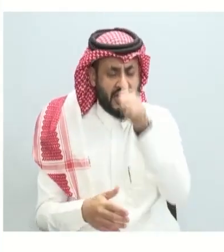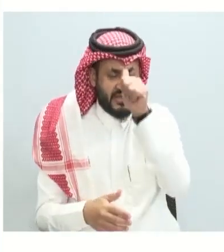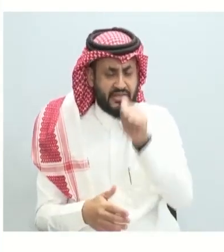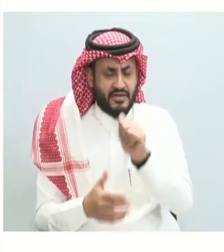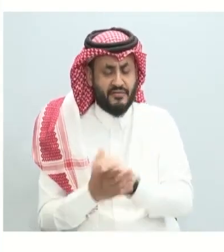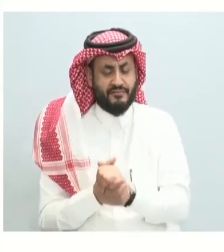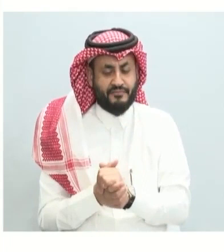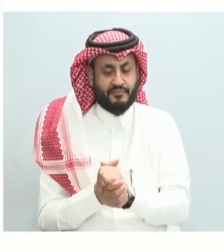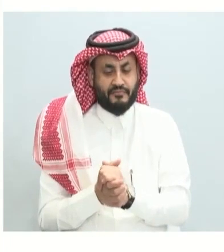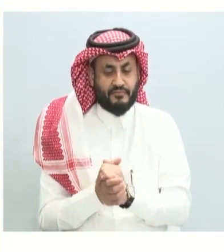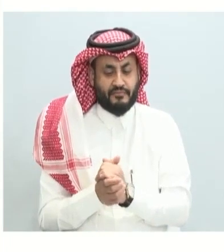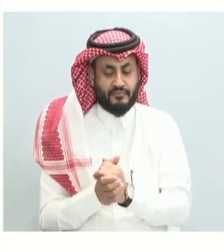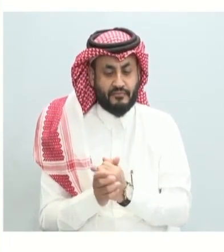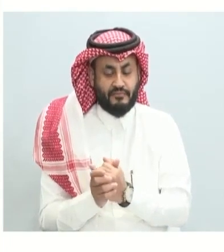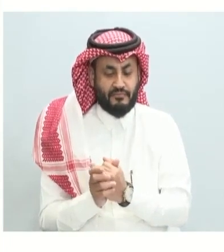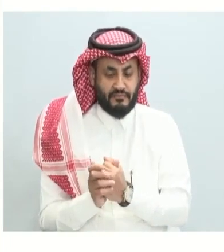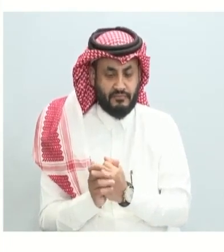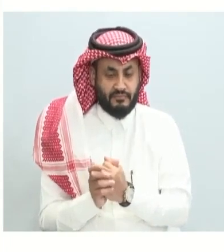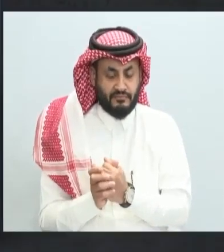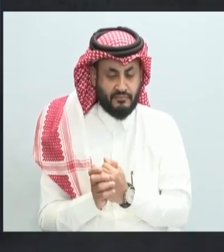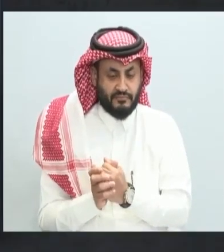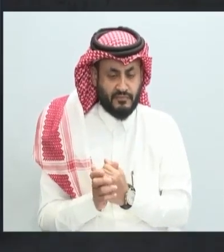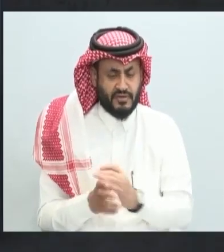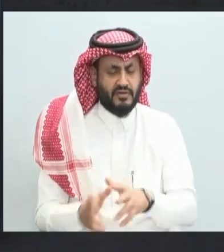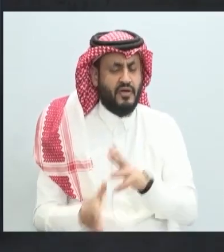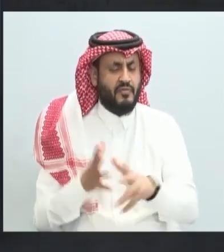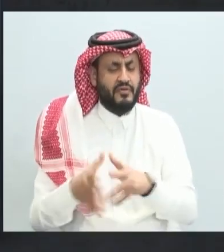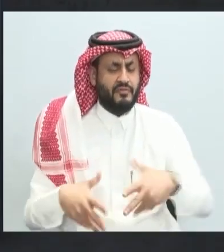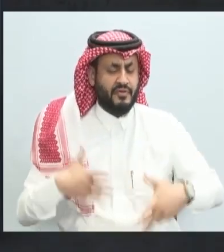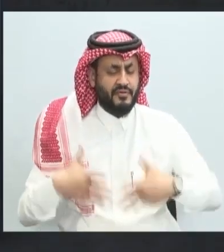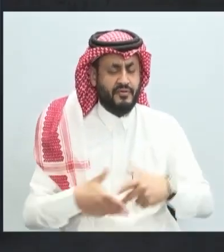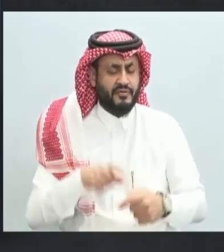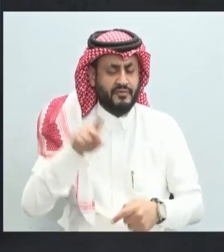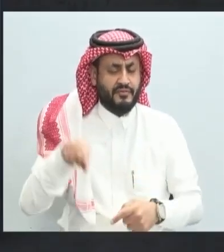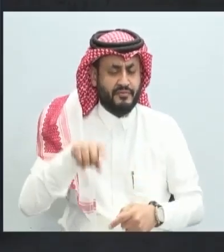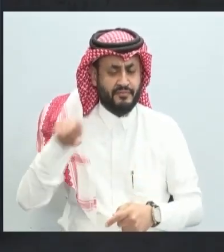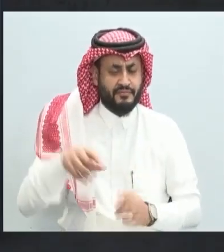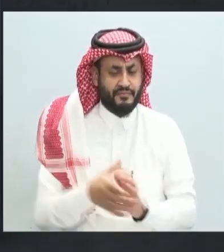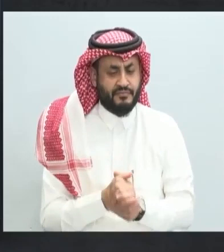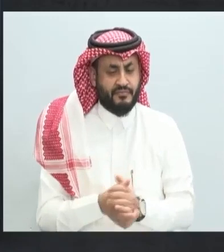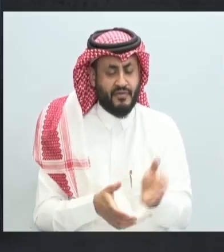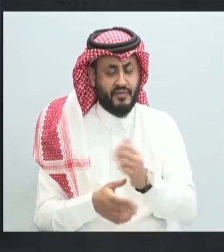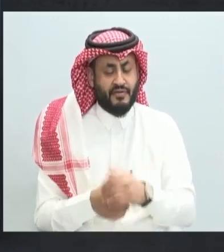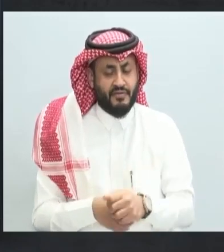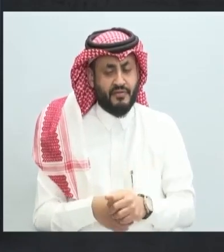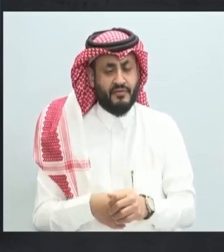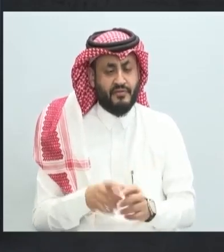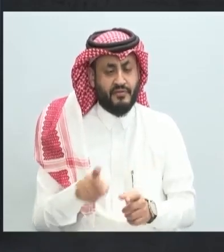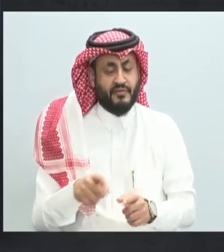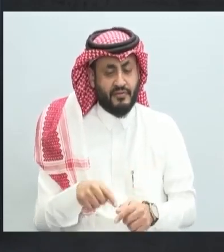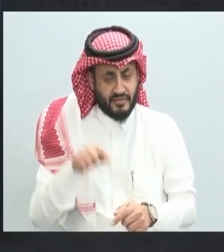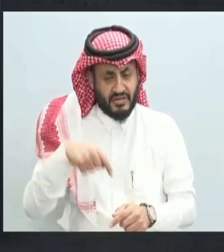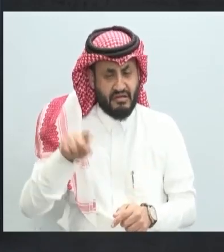So here, when we ask someone about a feeling, and when he or she says that they have